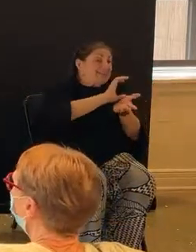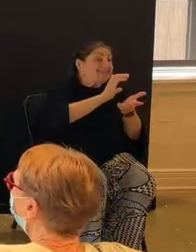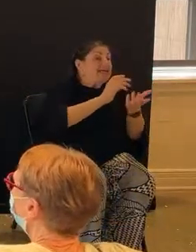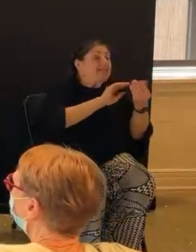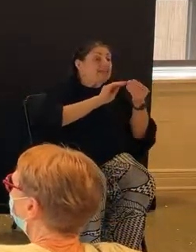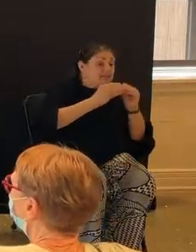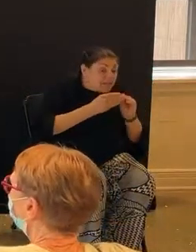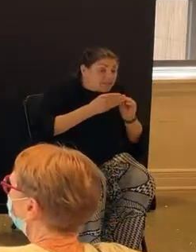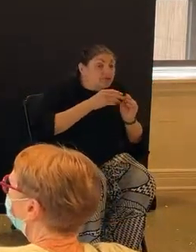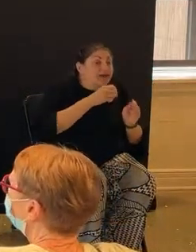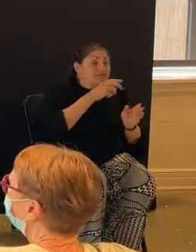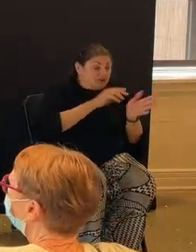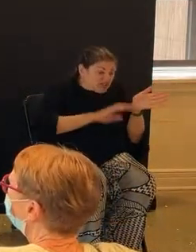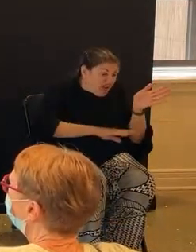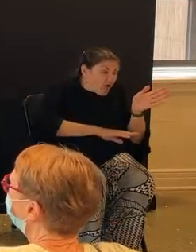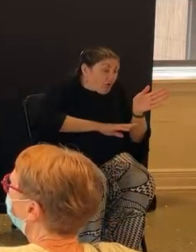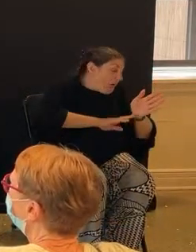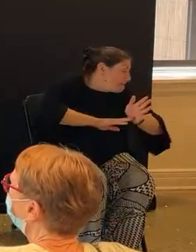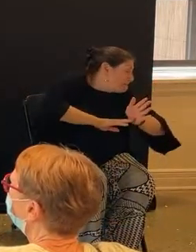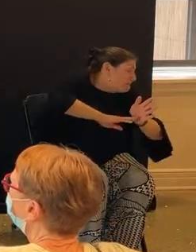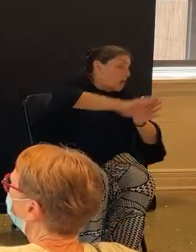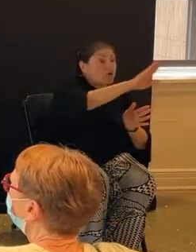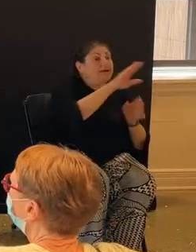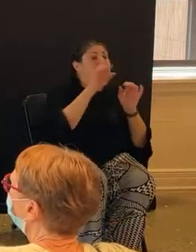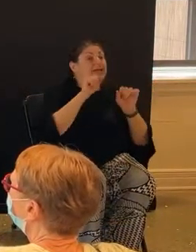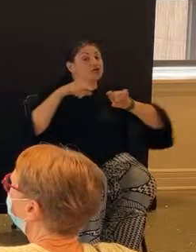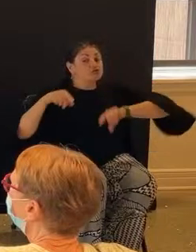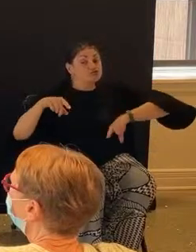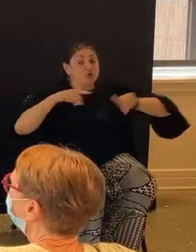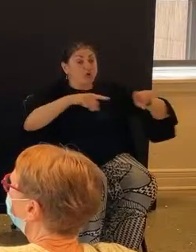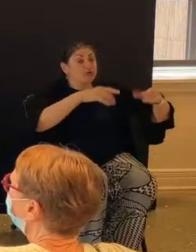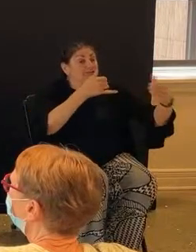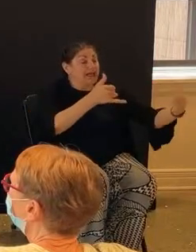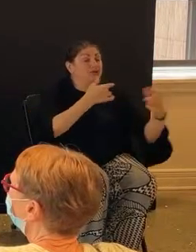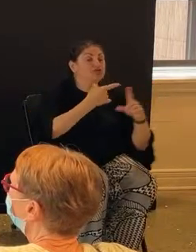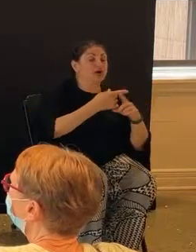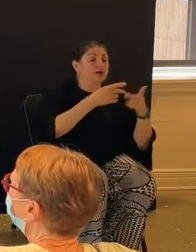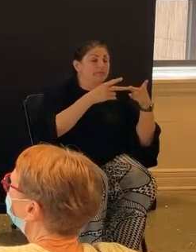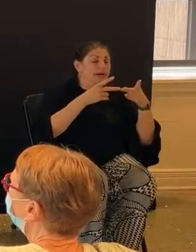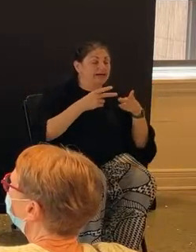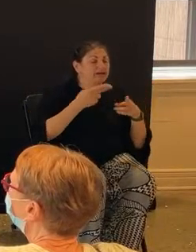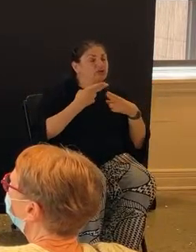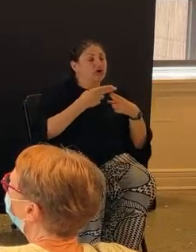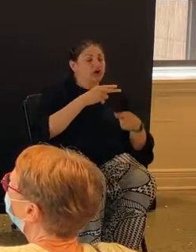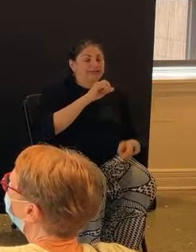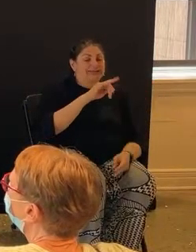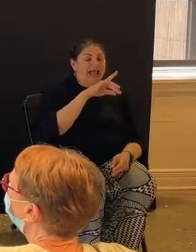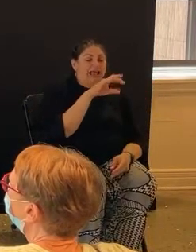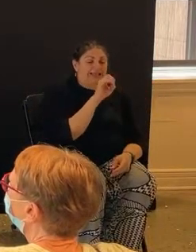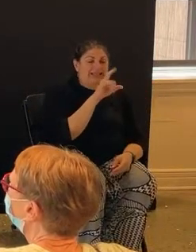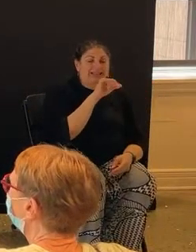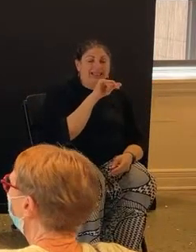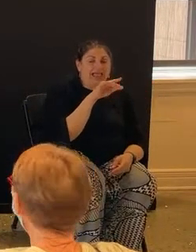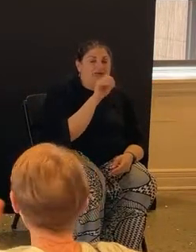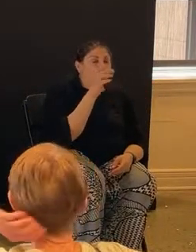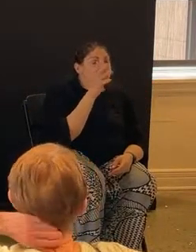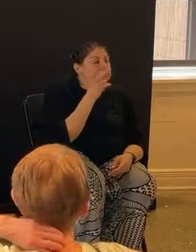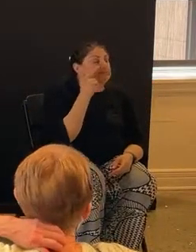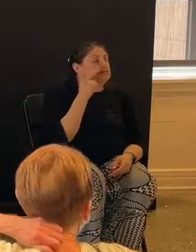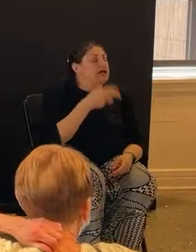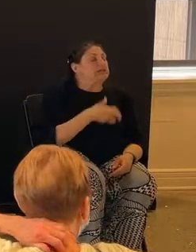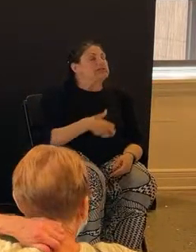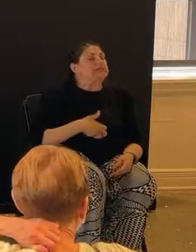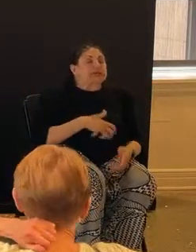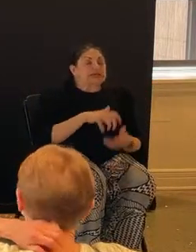go there now to this place called Meta Lake, if you're there at the right time of year, and you'll just see a disgusting number of